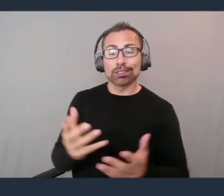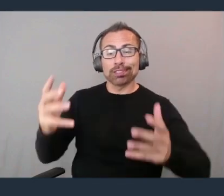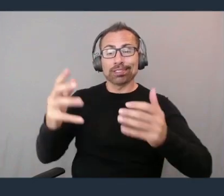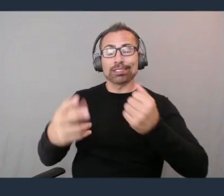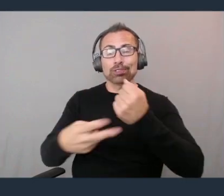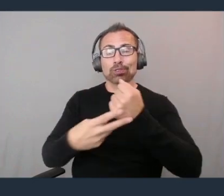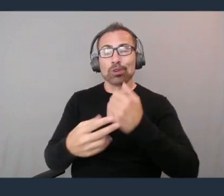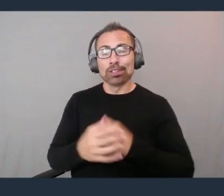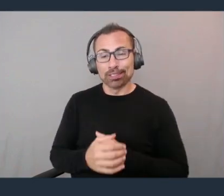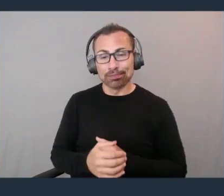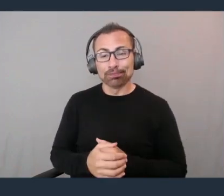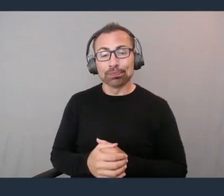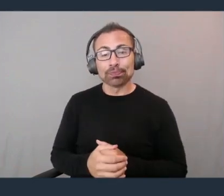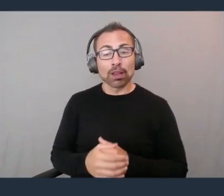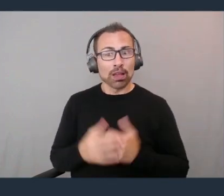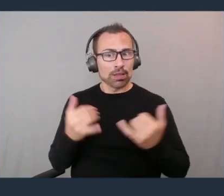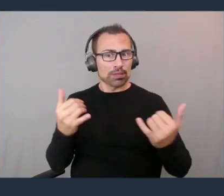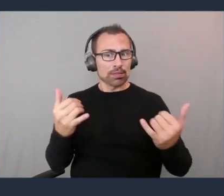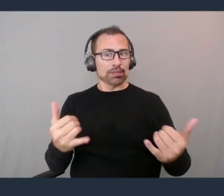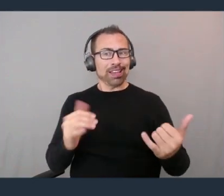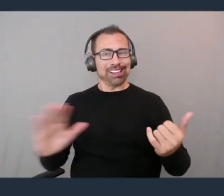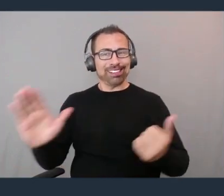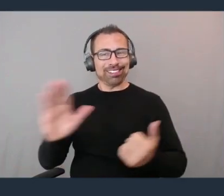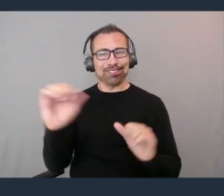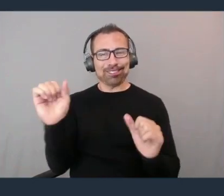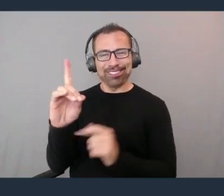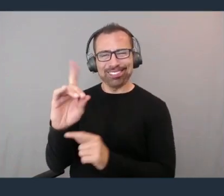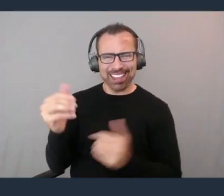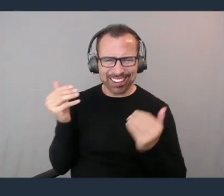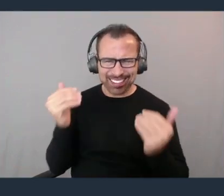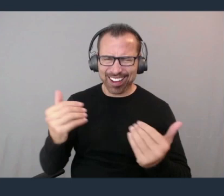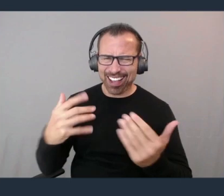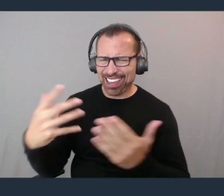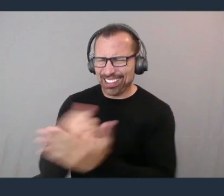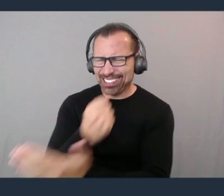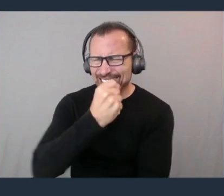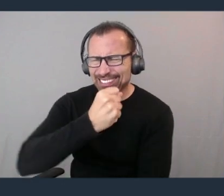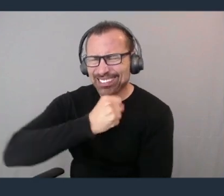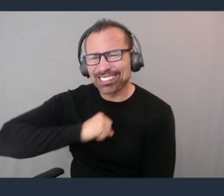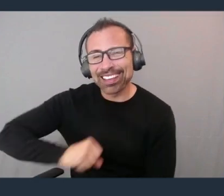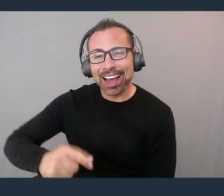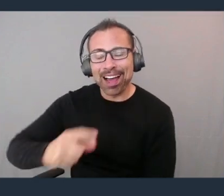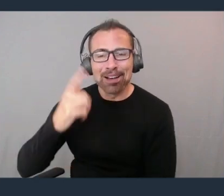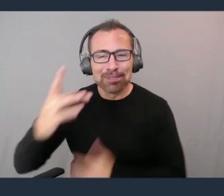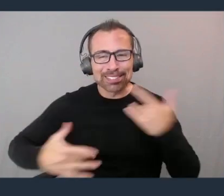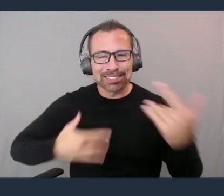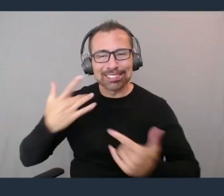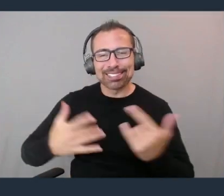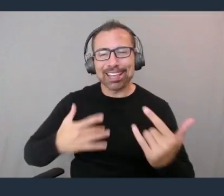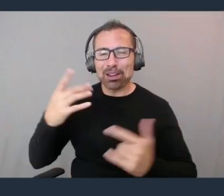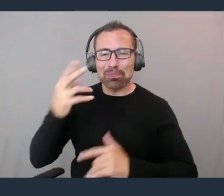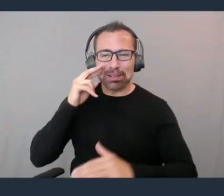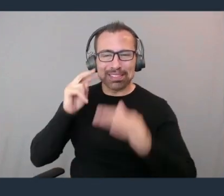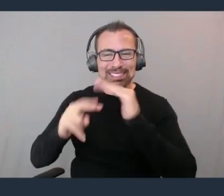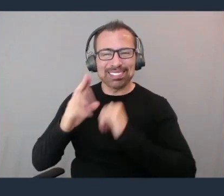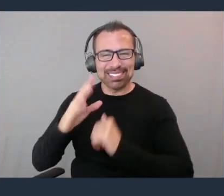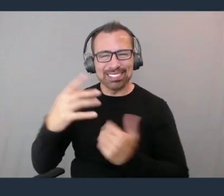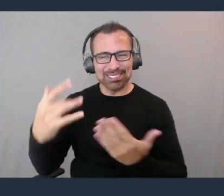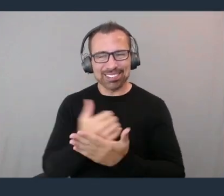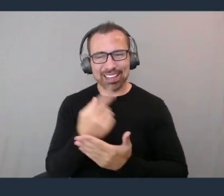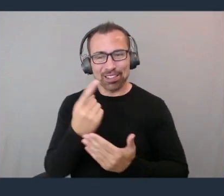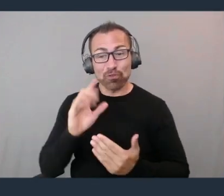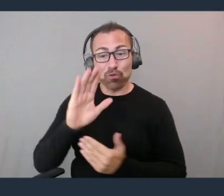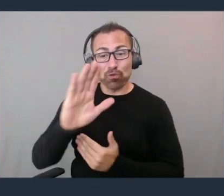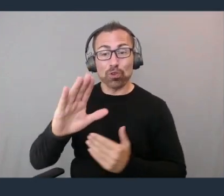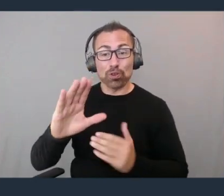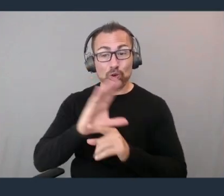it's time for you to put your cold data to use. I'm excited about the valuable insights that you will gather for your organization as